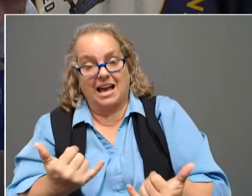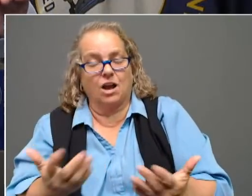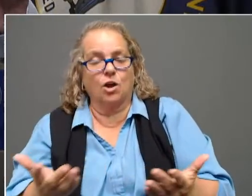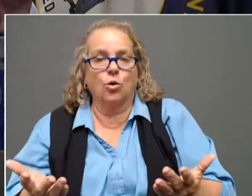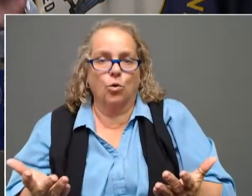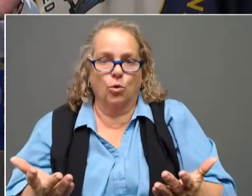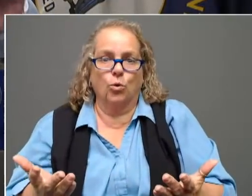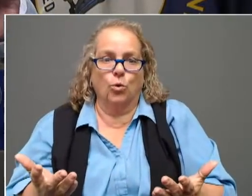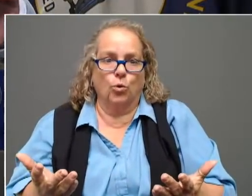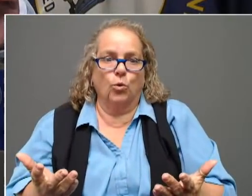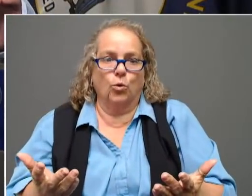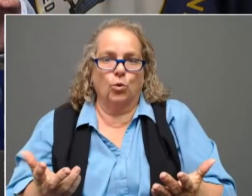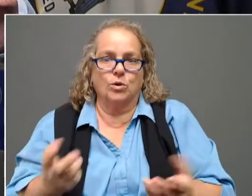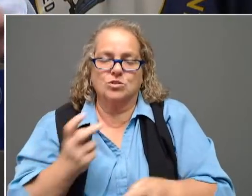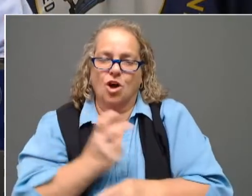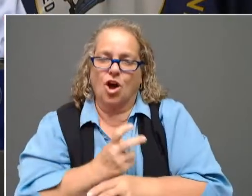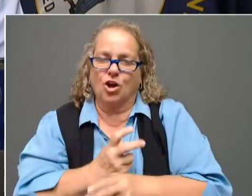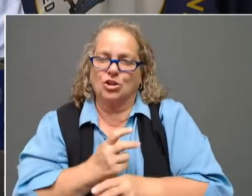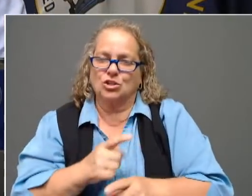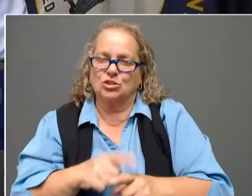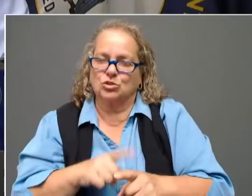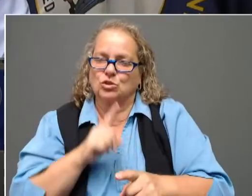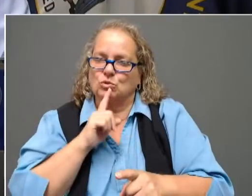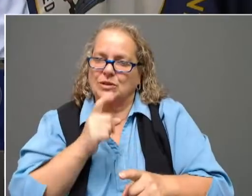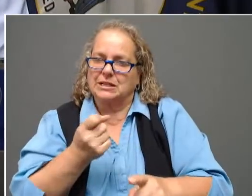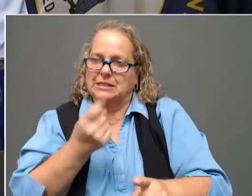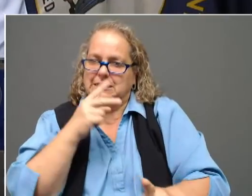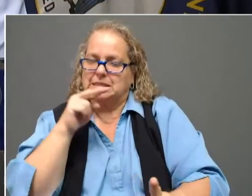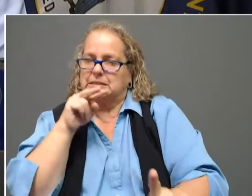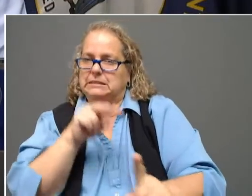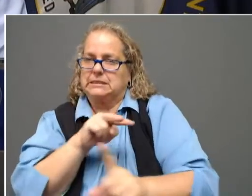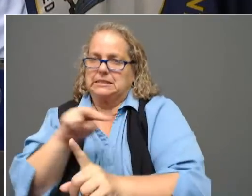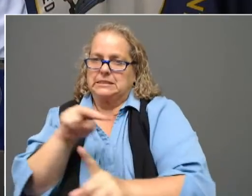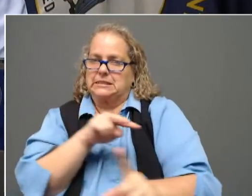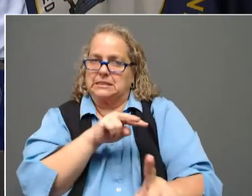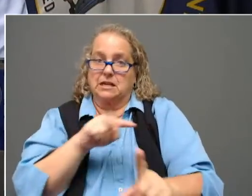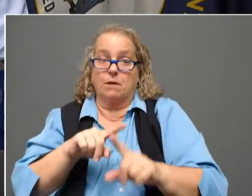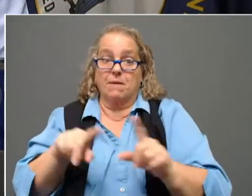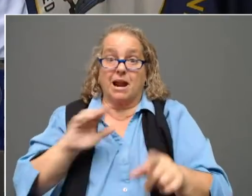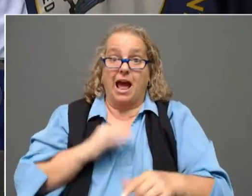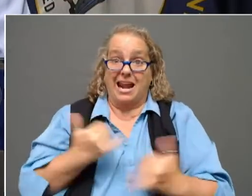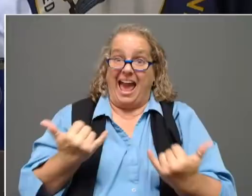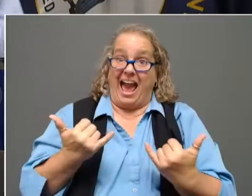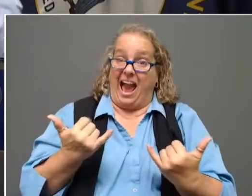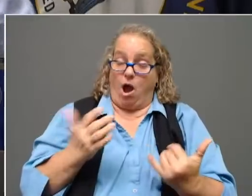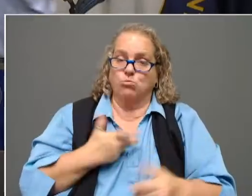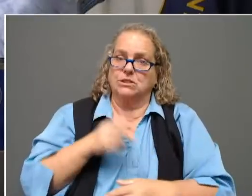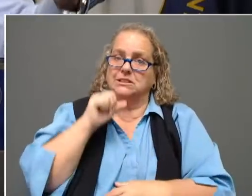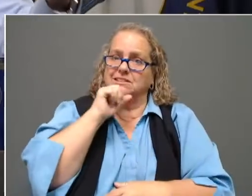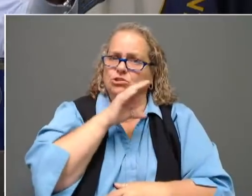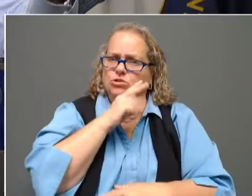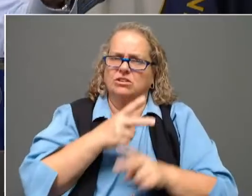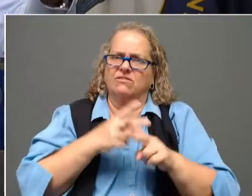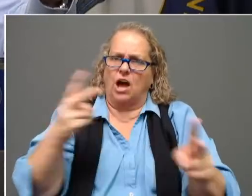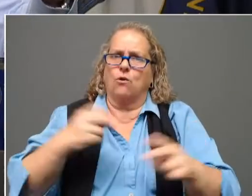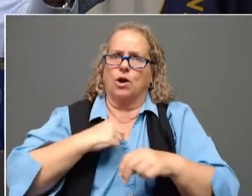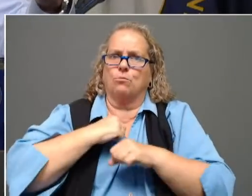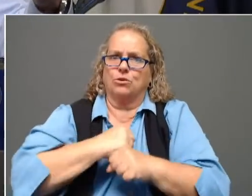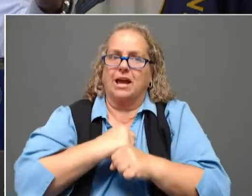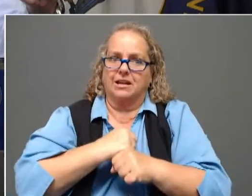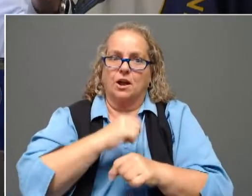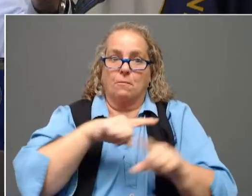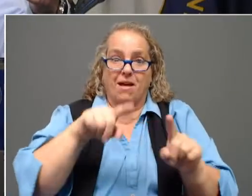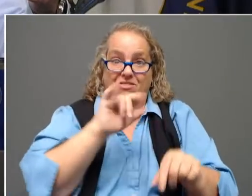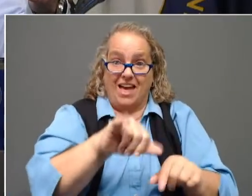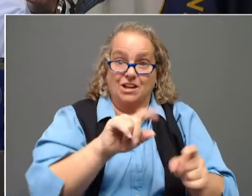it's hard to gauge. The other thing that's happening right now is our seniors are so protected that then changes when we put out cases in the